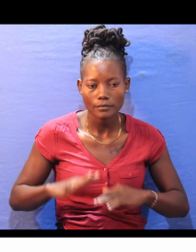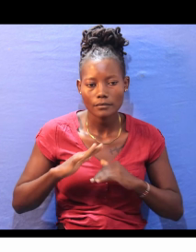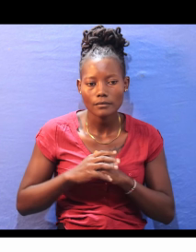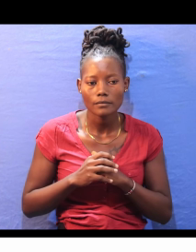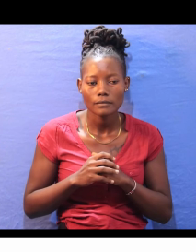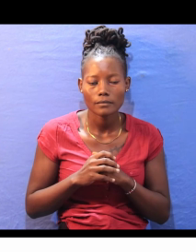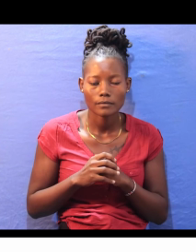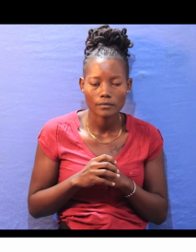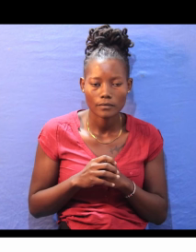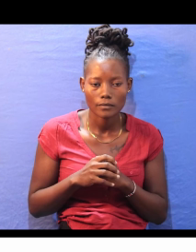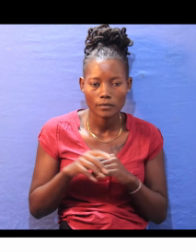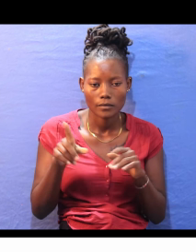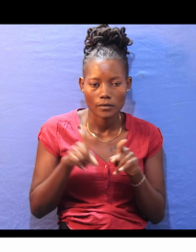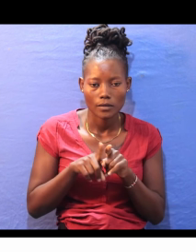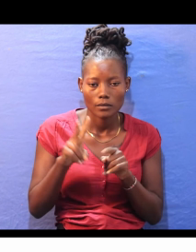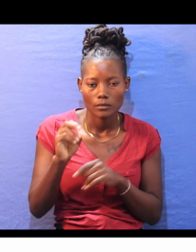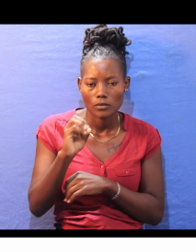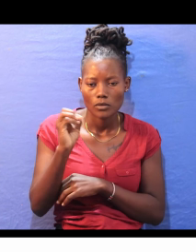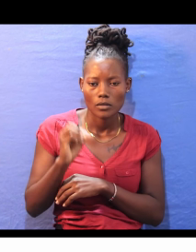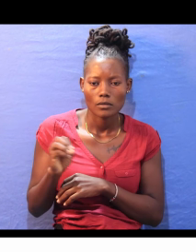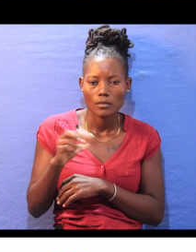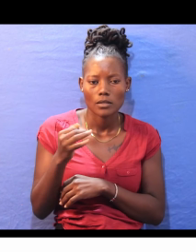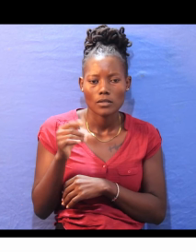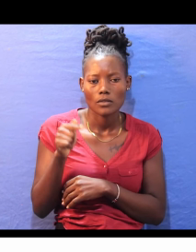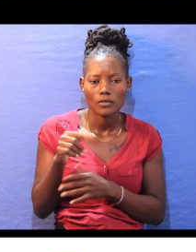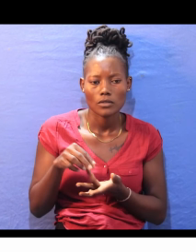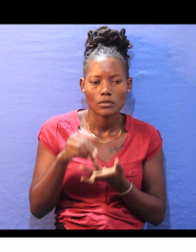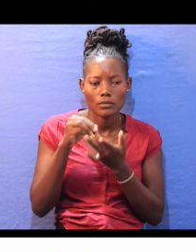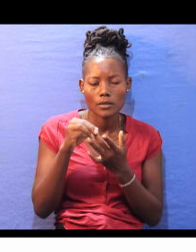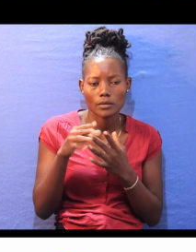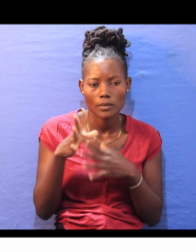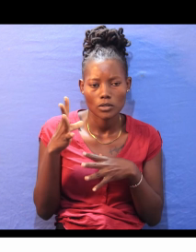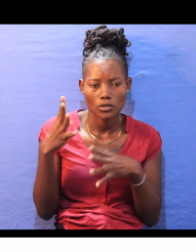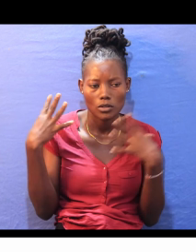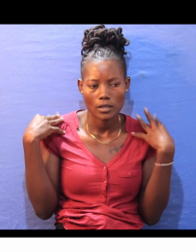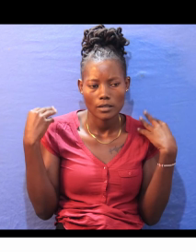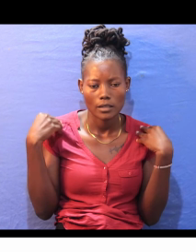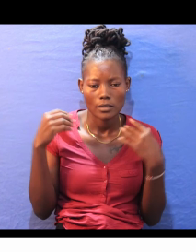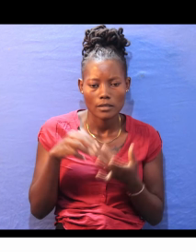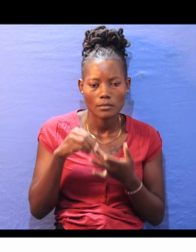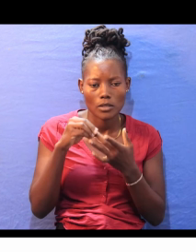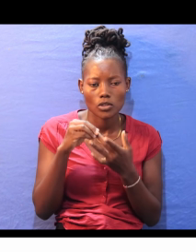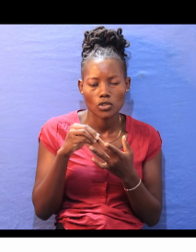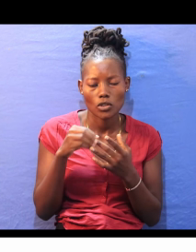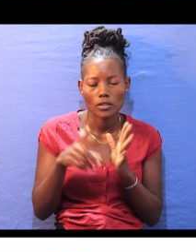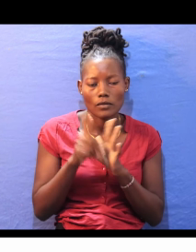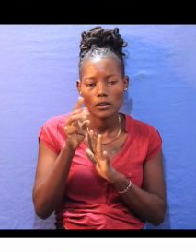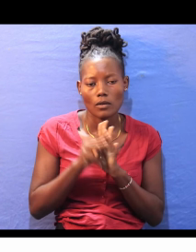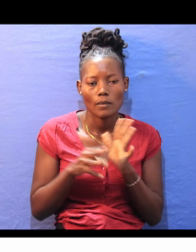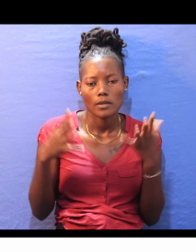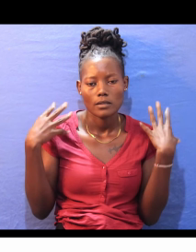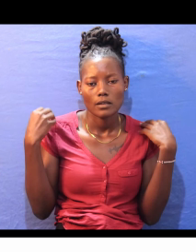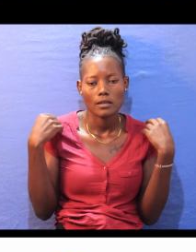clean jerk. And 20% are going to be special preparatory exercises, special developmental exercises, and